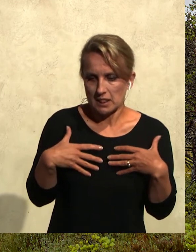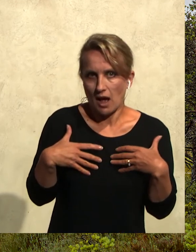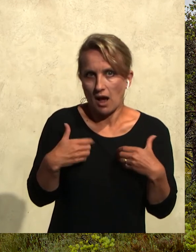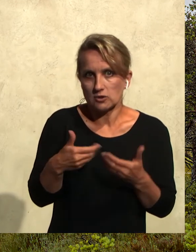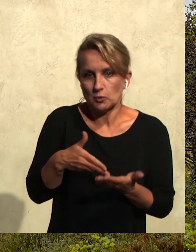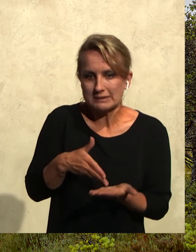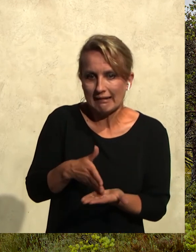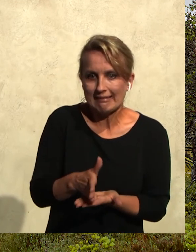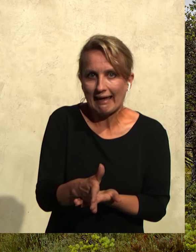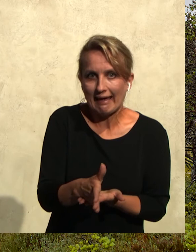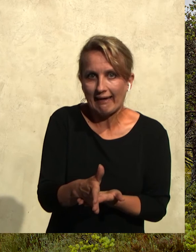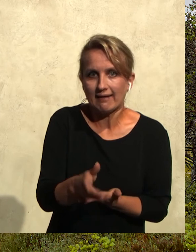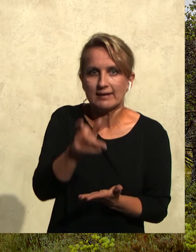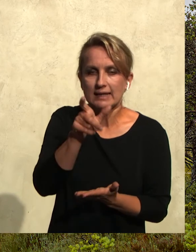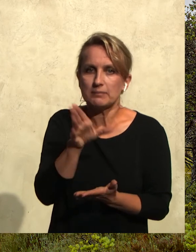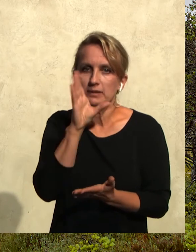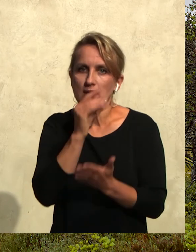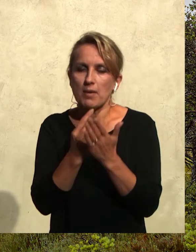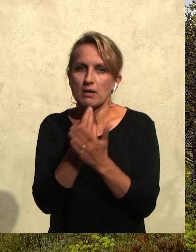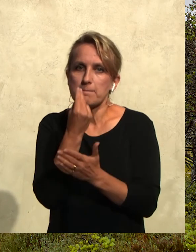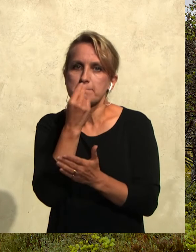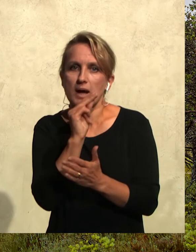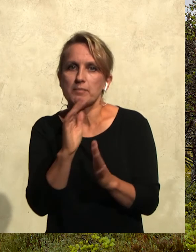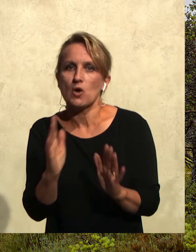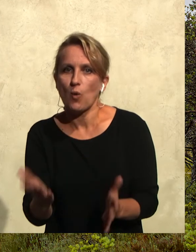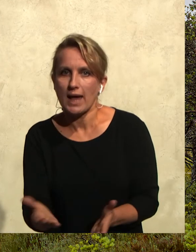from this report. The